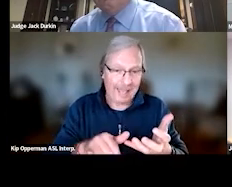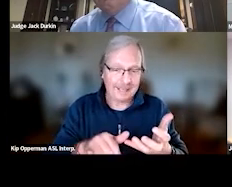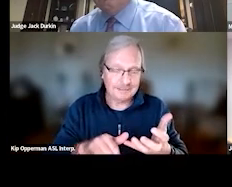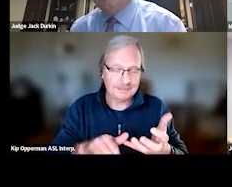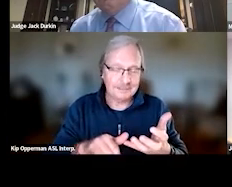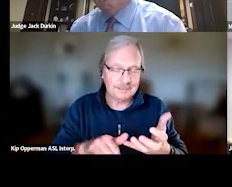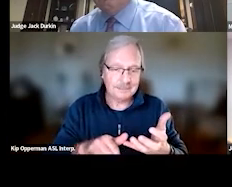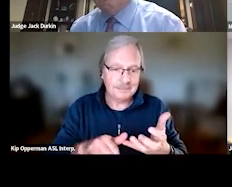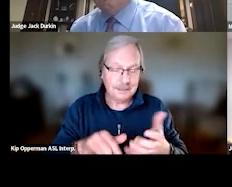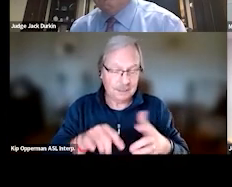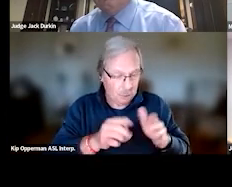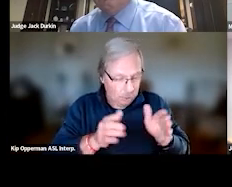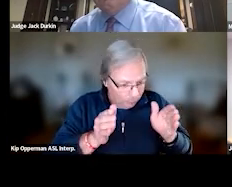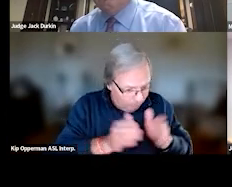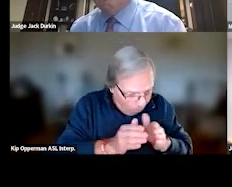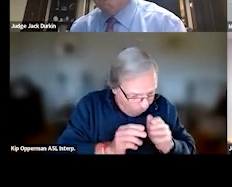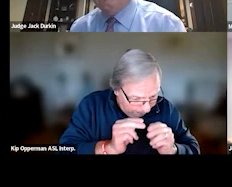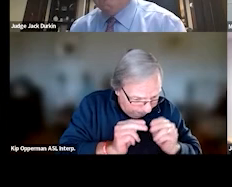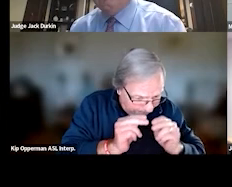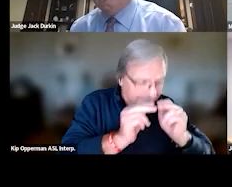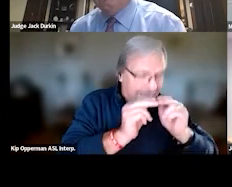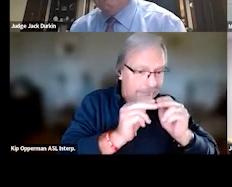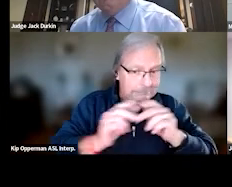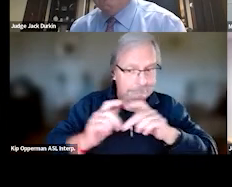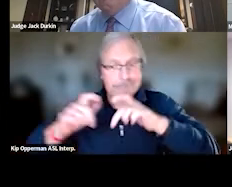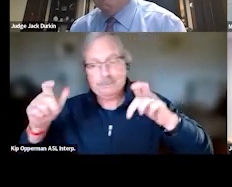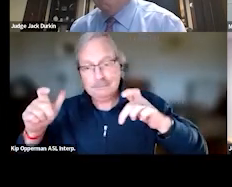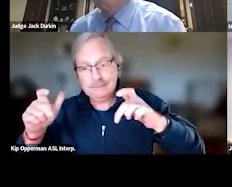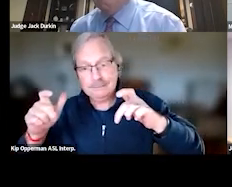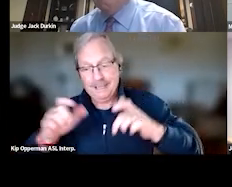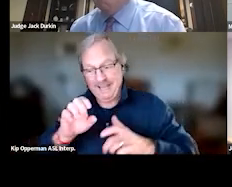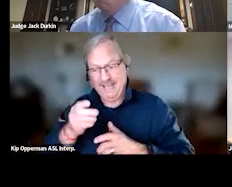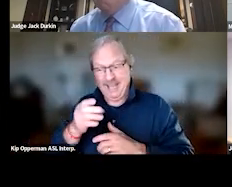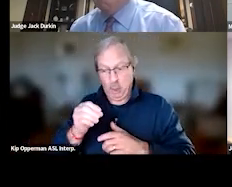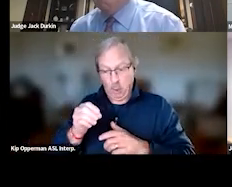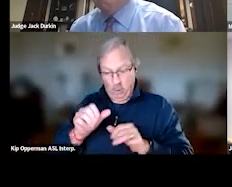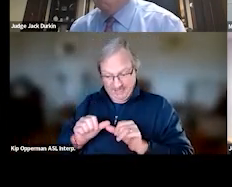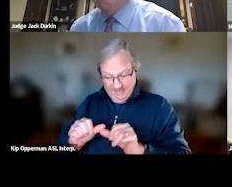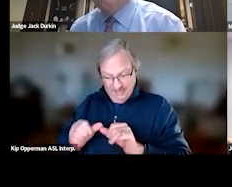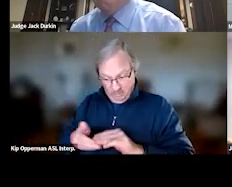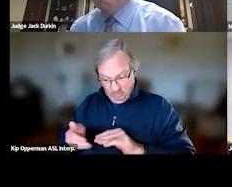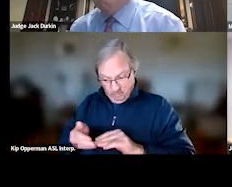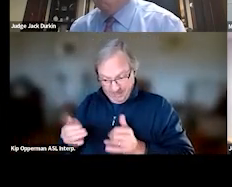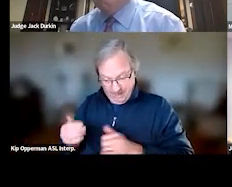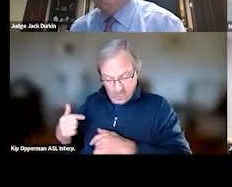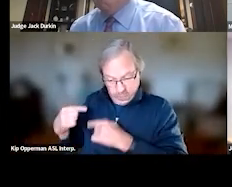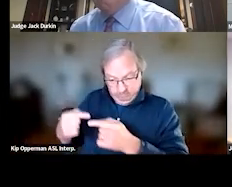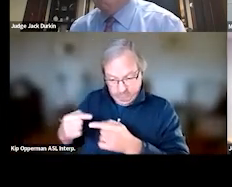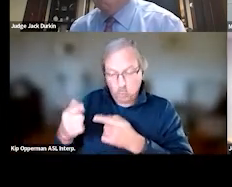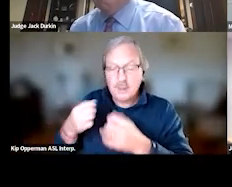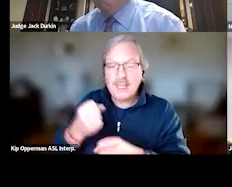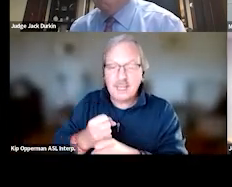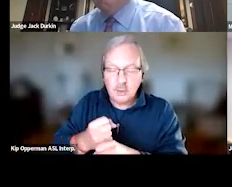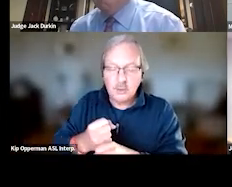start small and build it. The ECHO that I currently still facilitate and have been for 3 years is, I'll just go ahead and give it a plug.